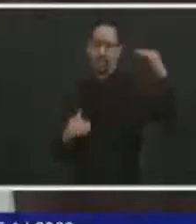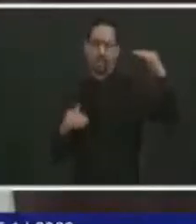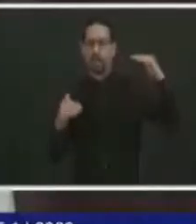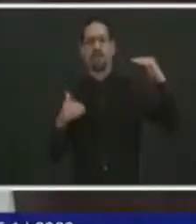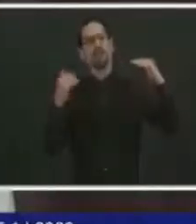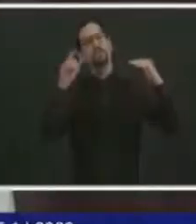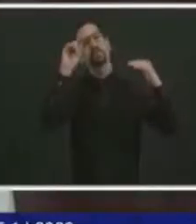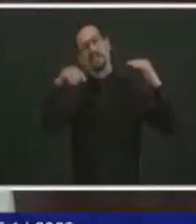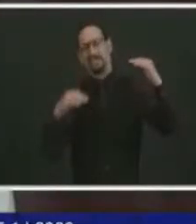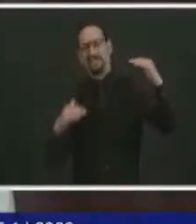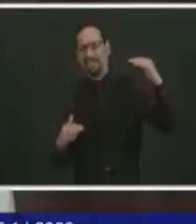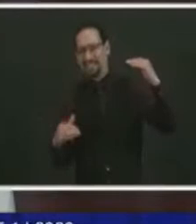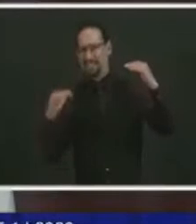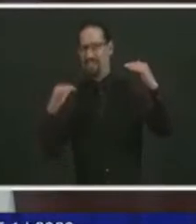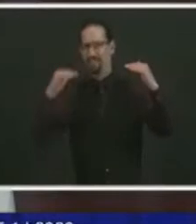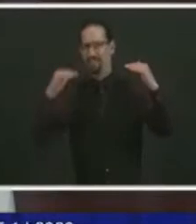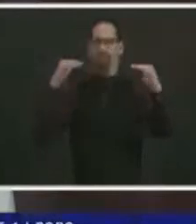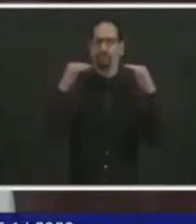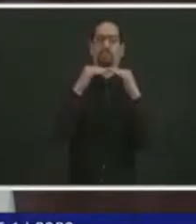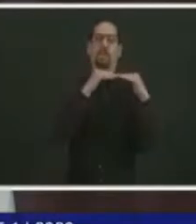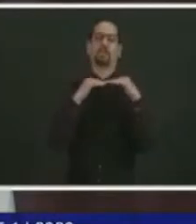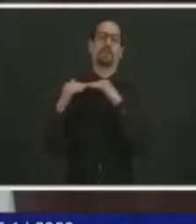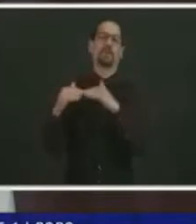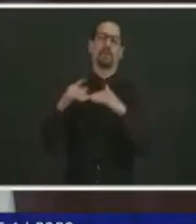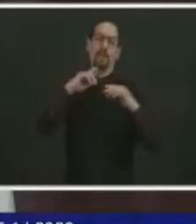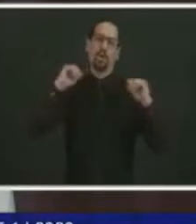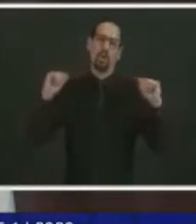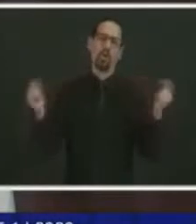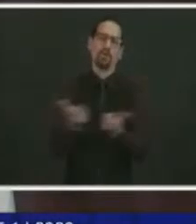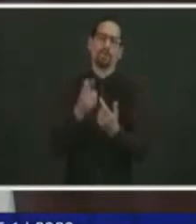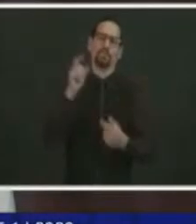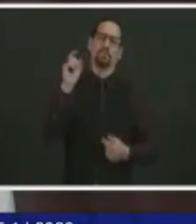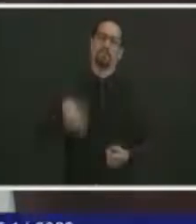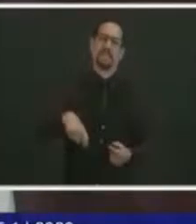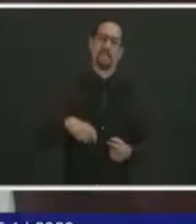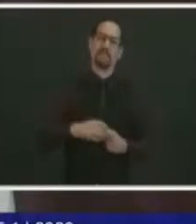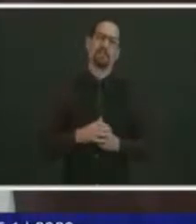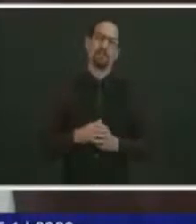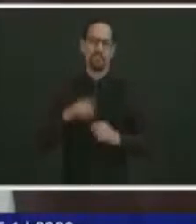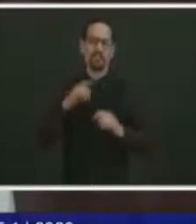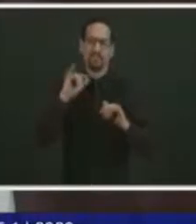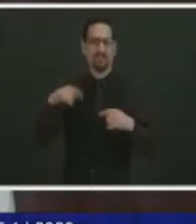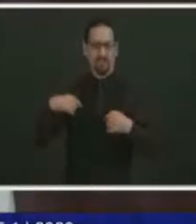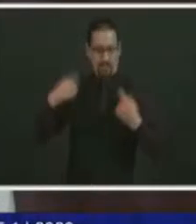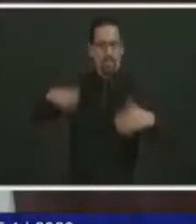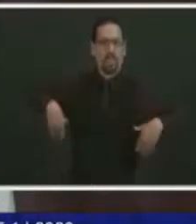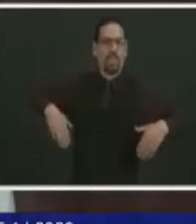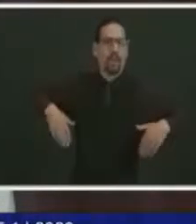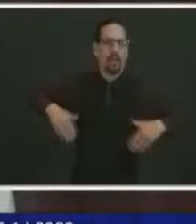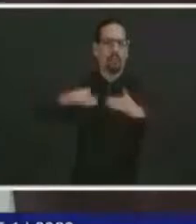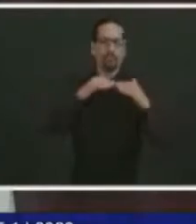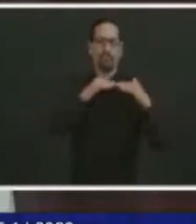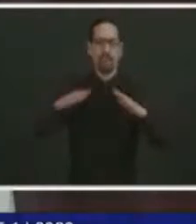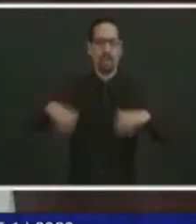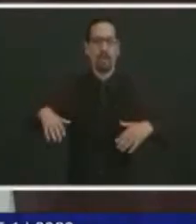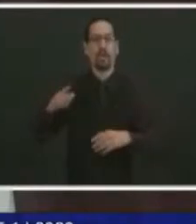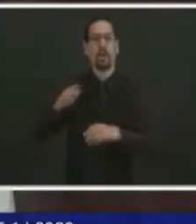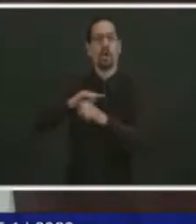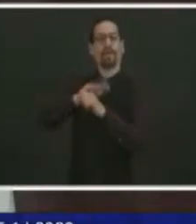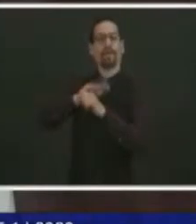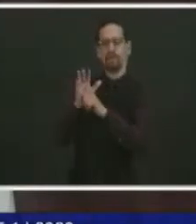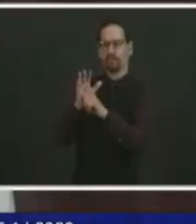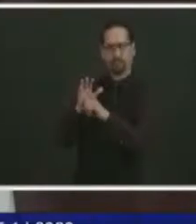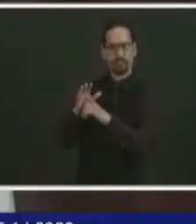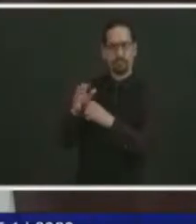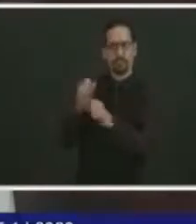equal society. Having said all of that, COVID has just